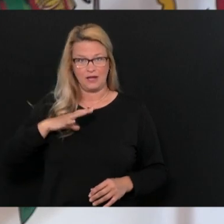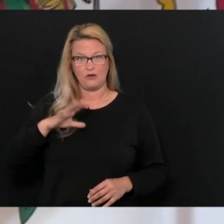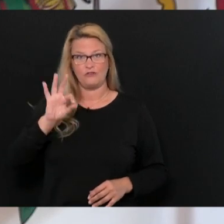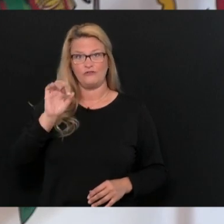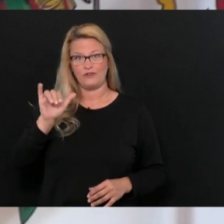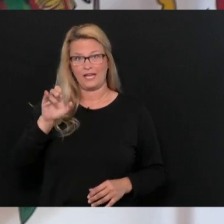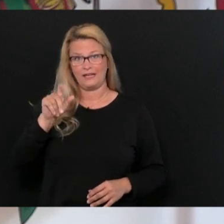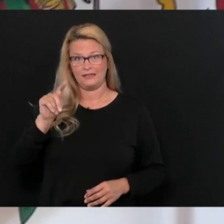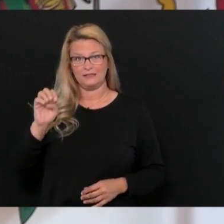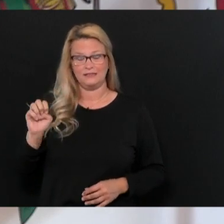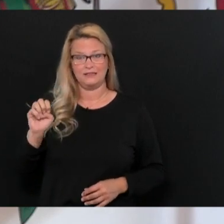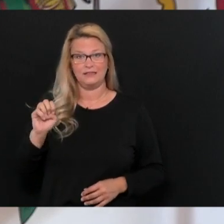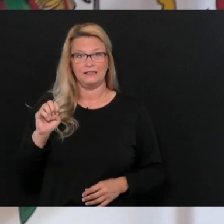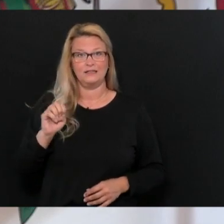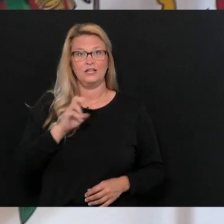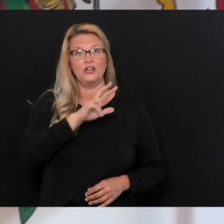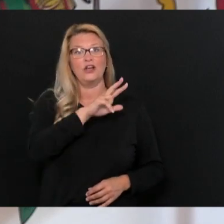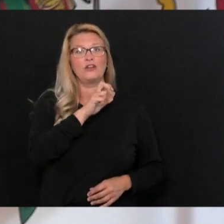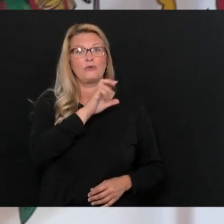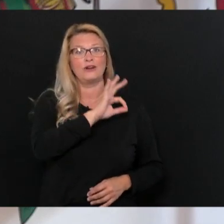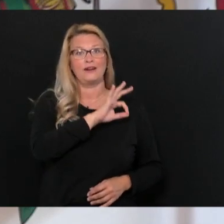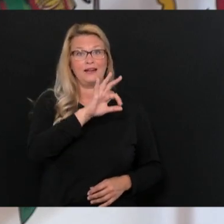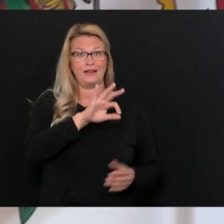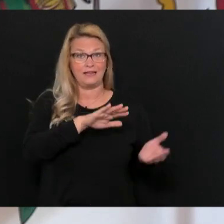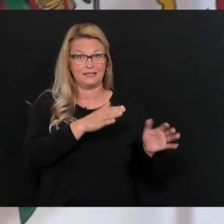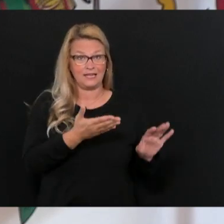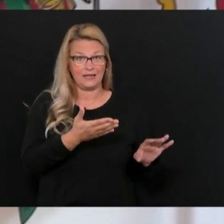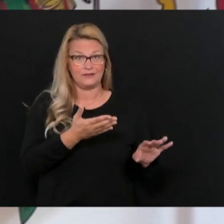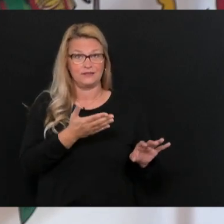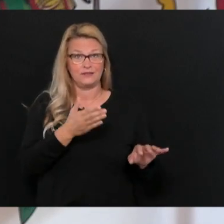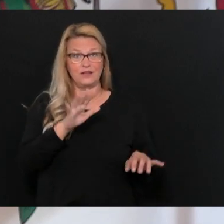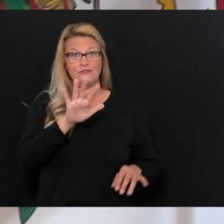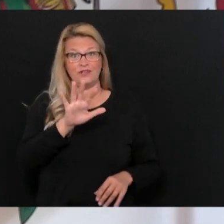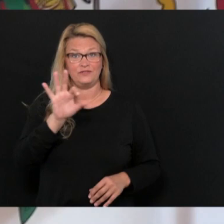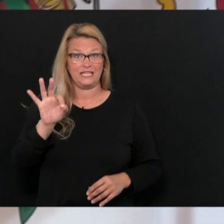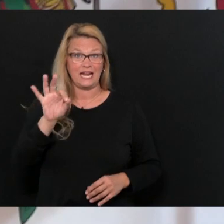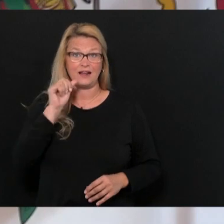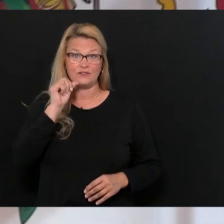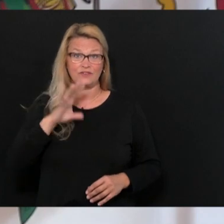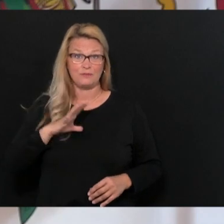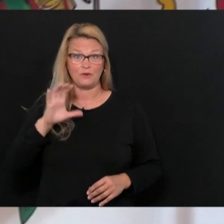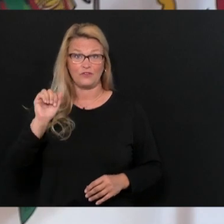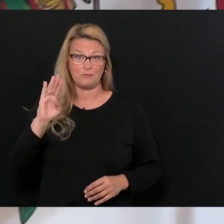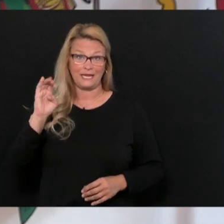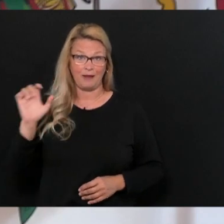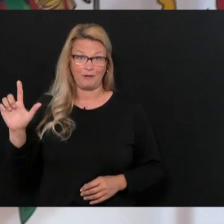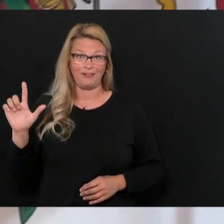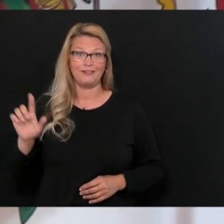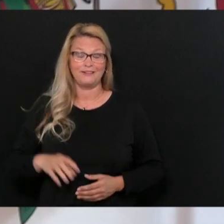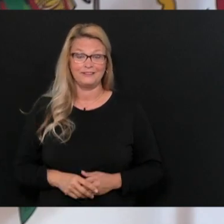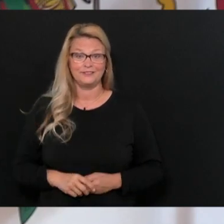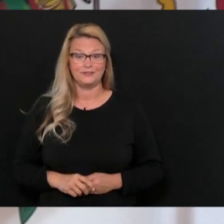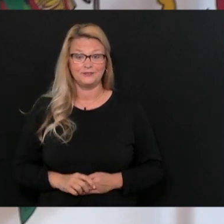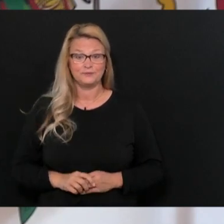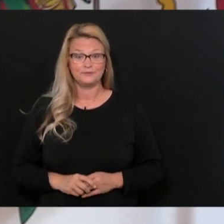County. And our 399th death, a 59-year-old female from Cabell County.